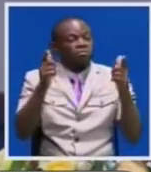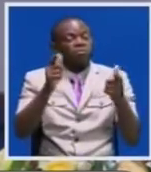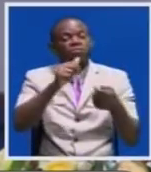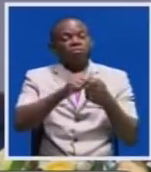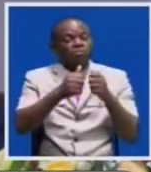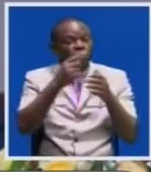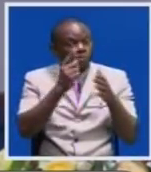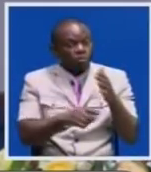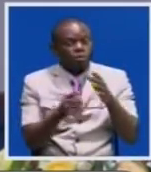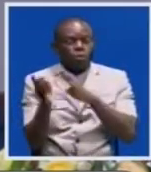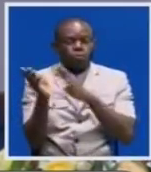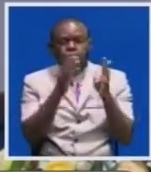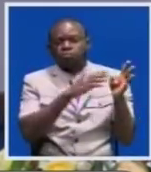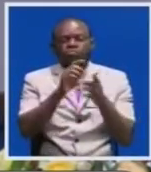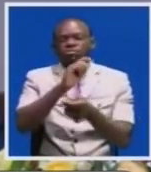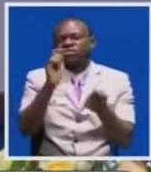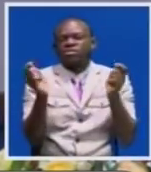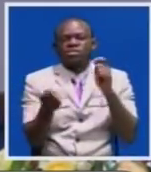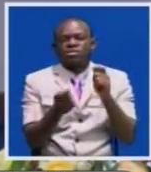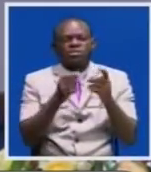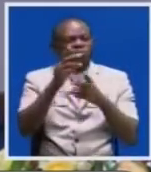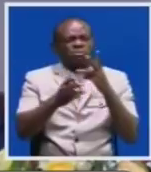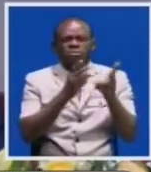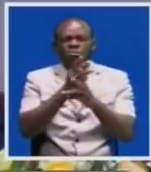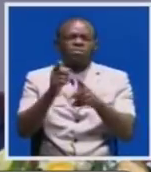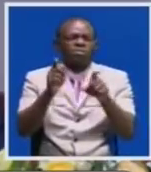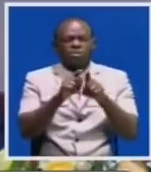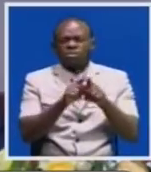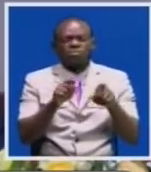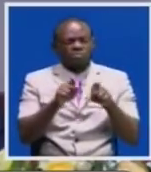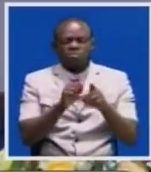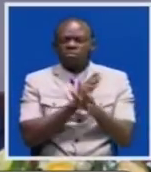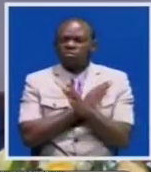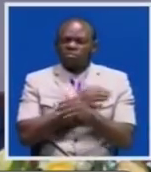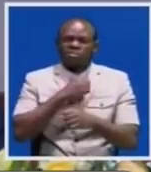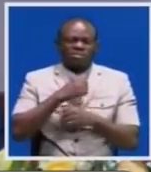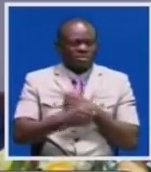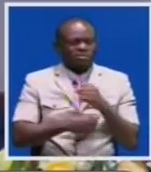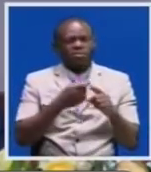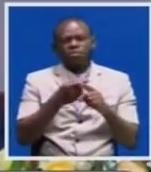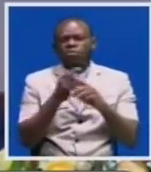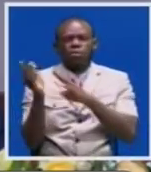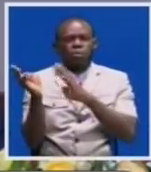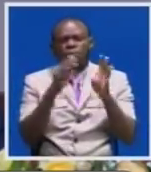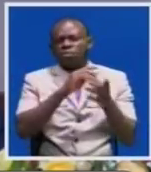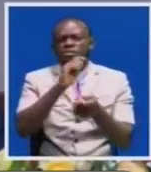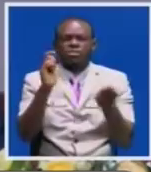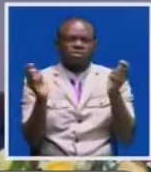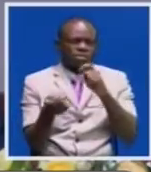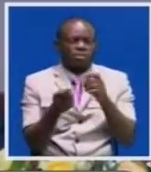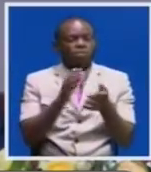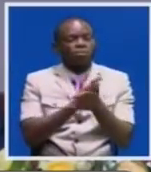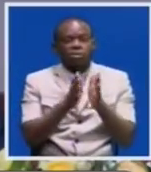which Zambia has not been spared. Its punishing multiplier effects include changing rainfall